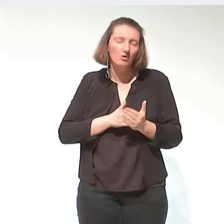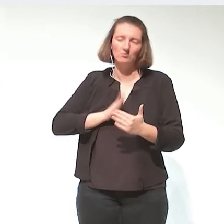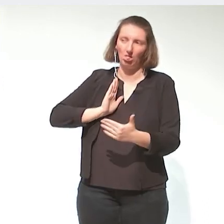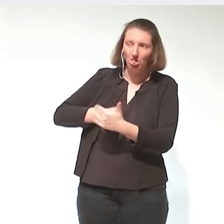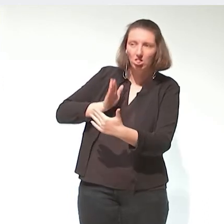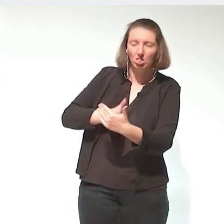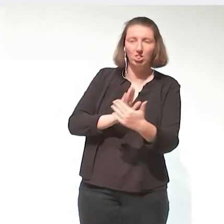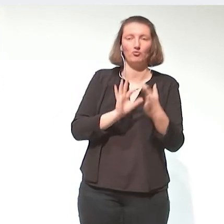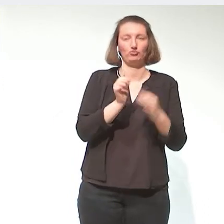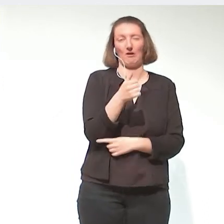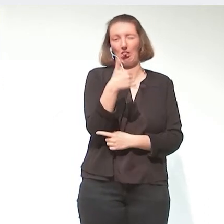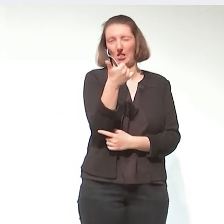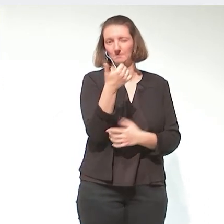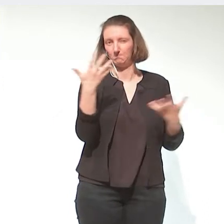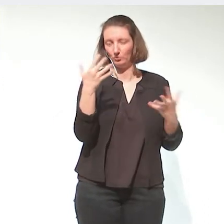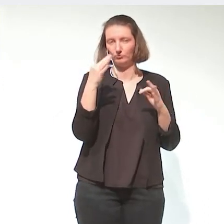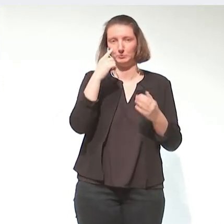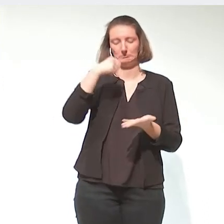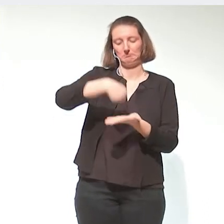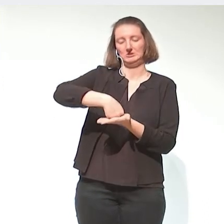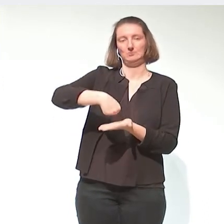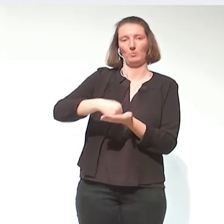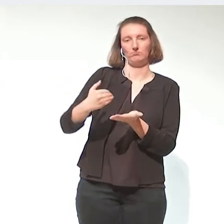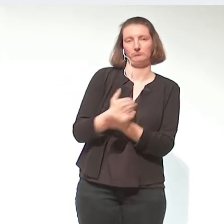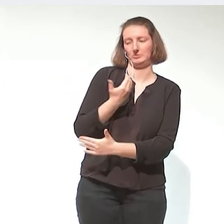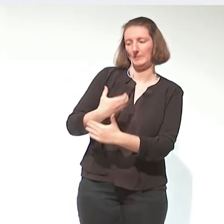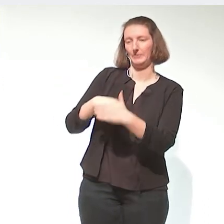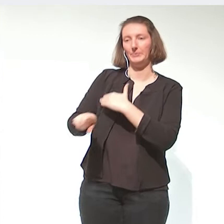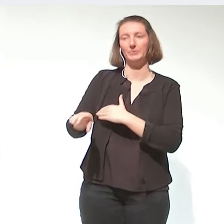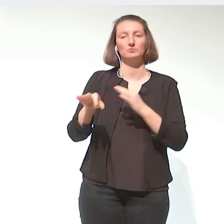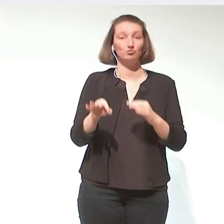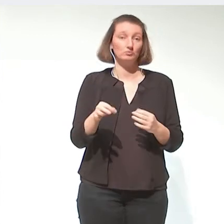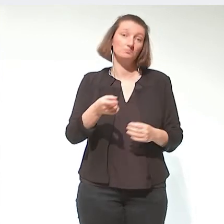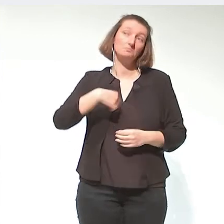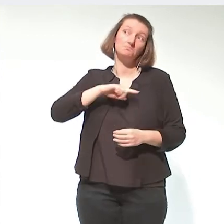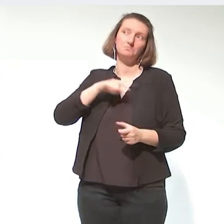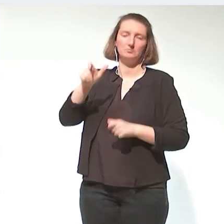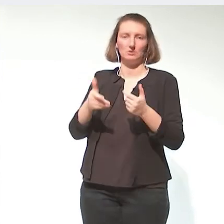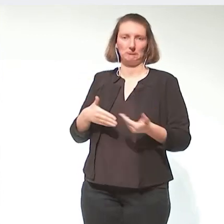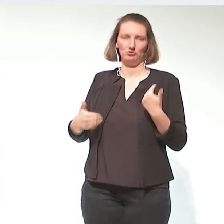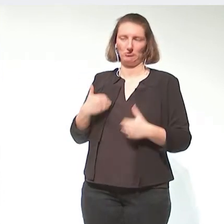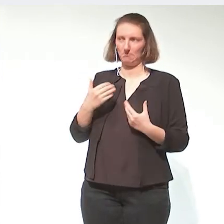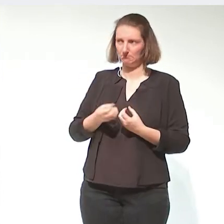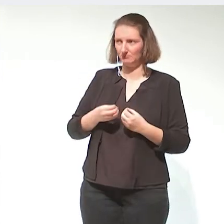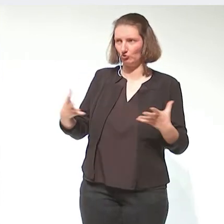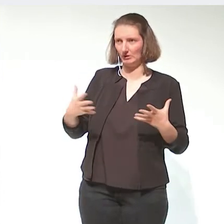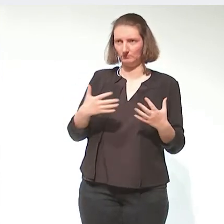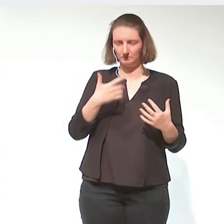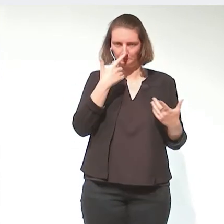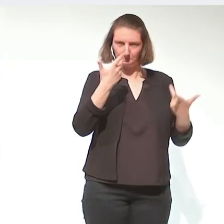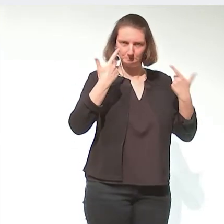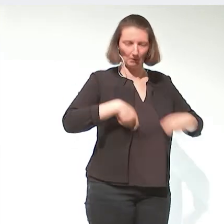job. One of these is the minimum wage. Many of us have to